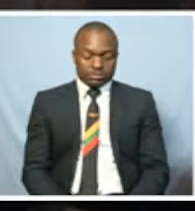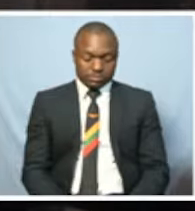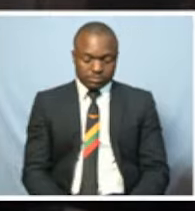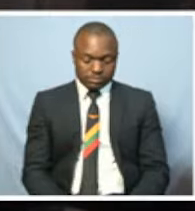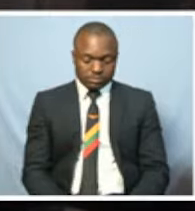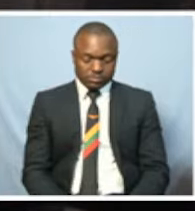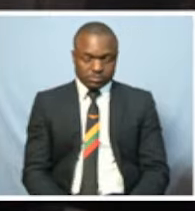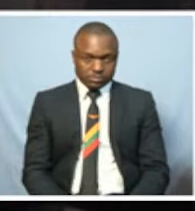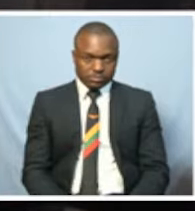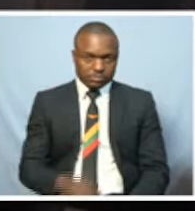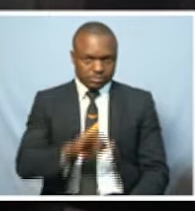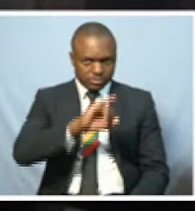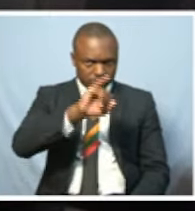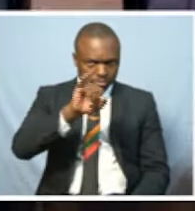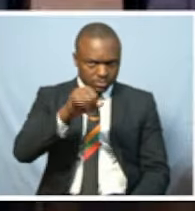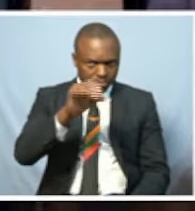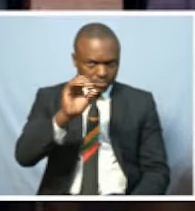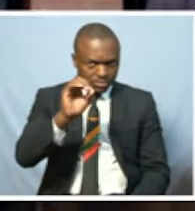Jonda.